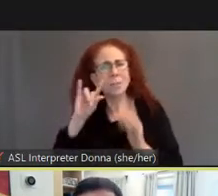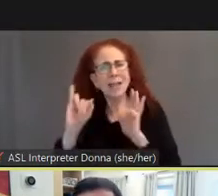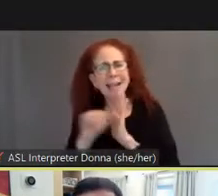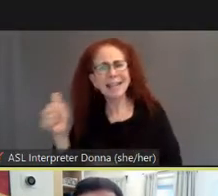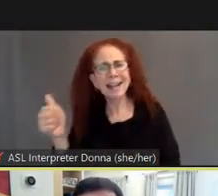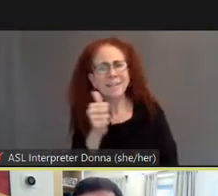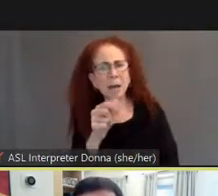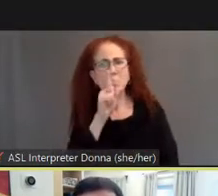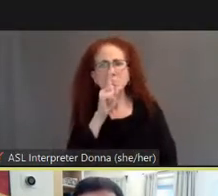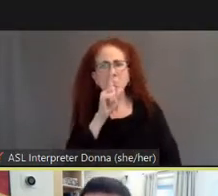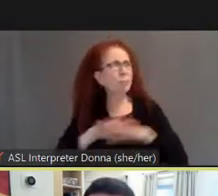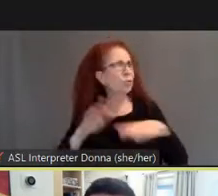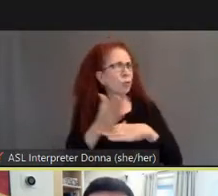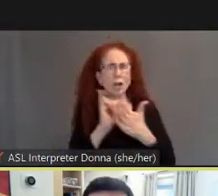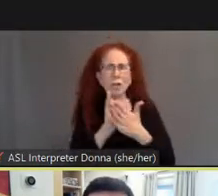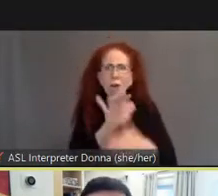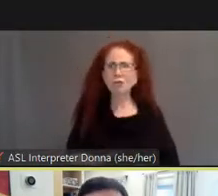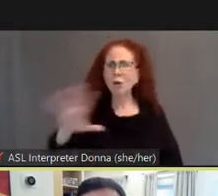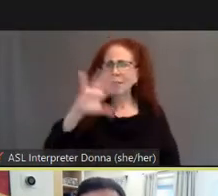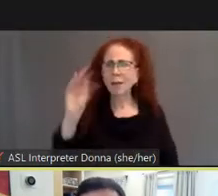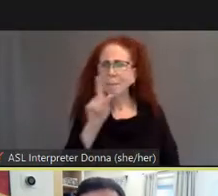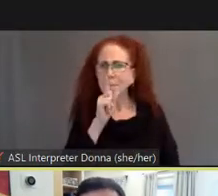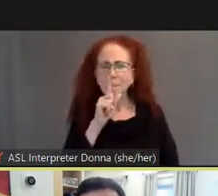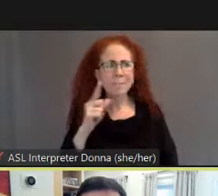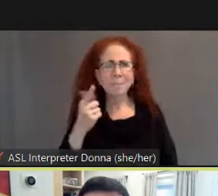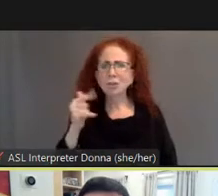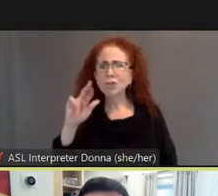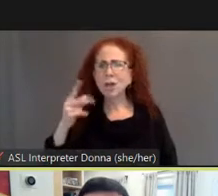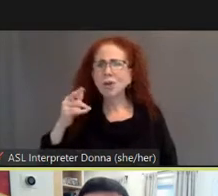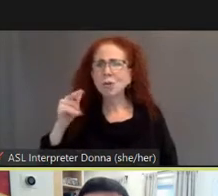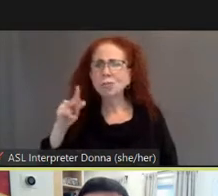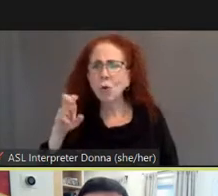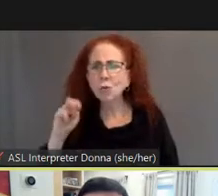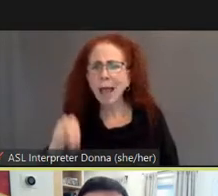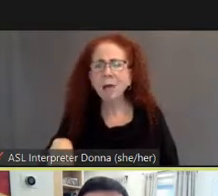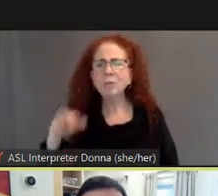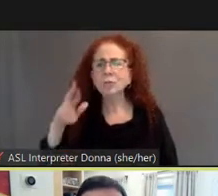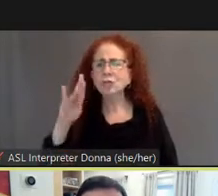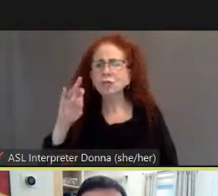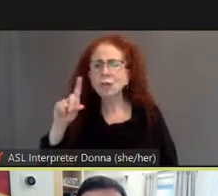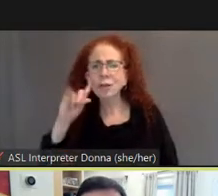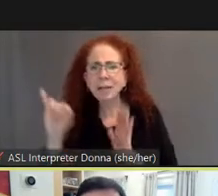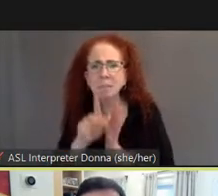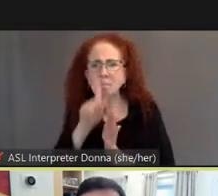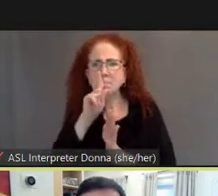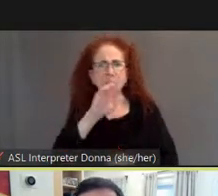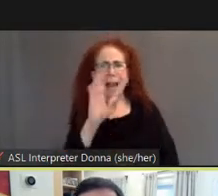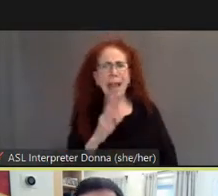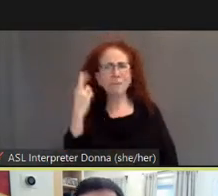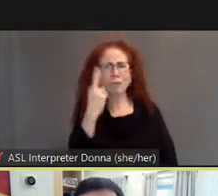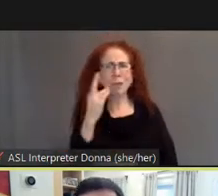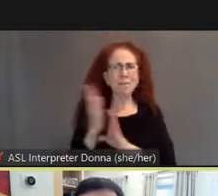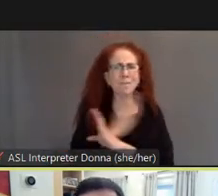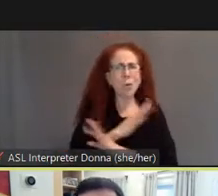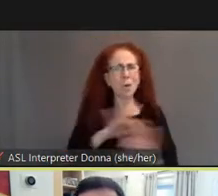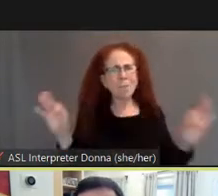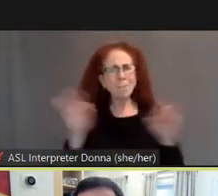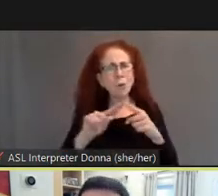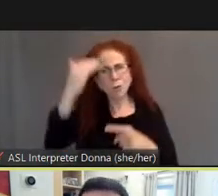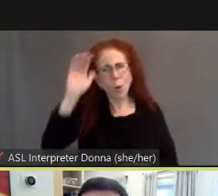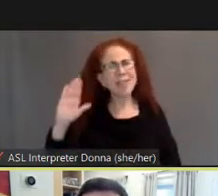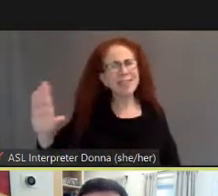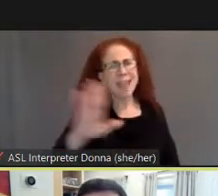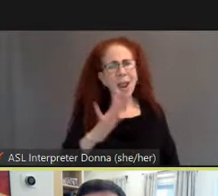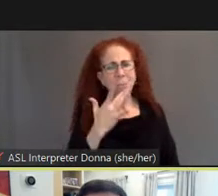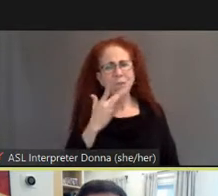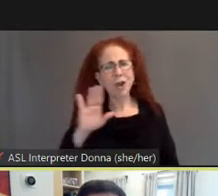that across the company. This includes gender pronouns and racial identity. And I think it's so important to have that information as we prepare